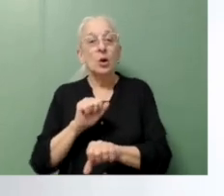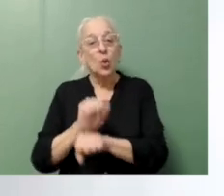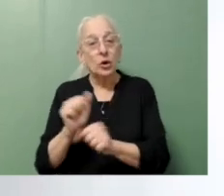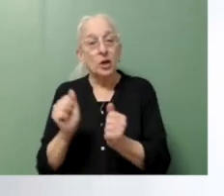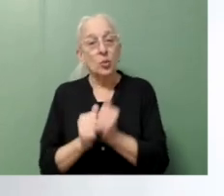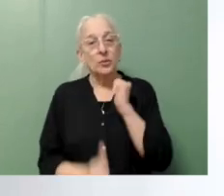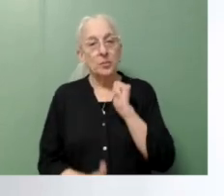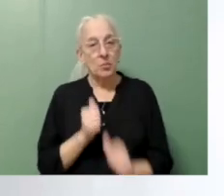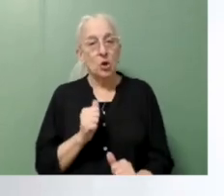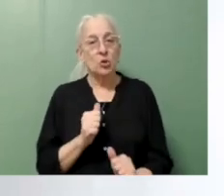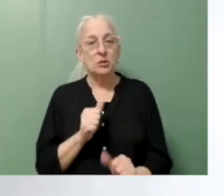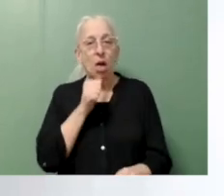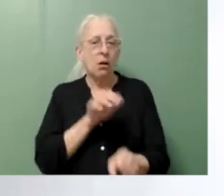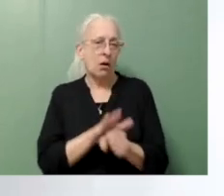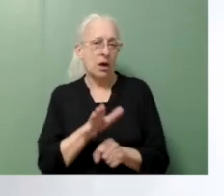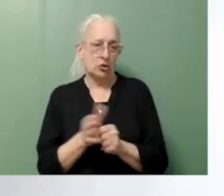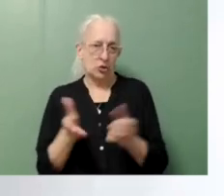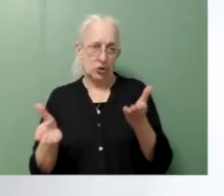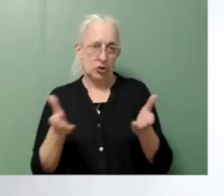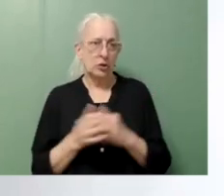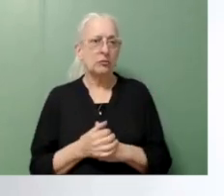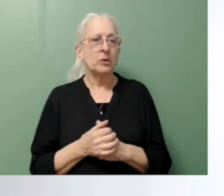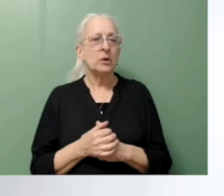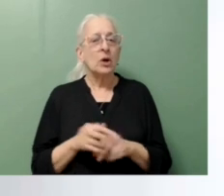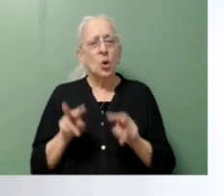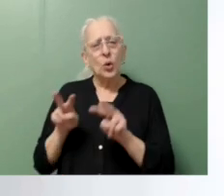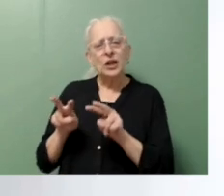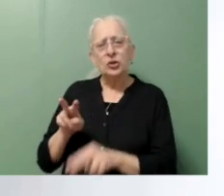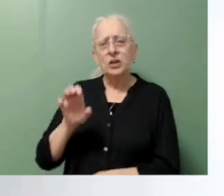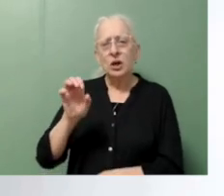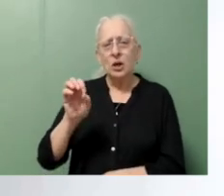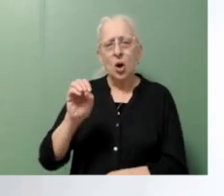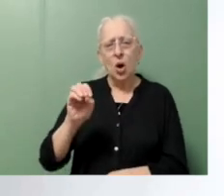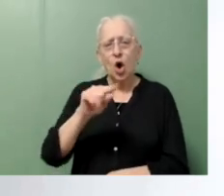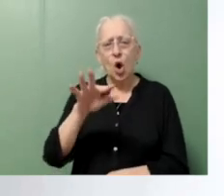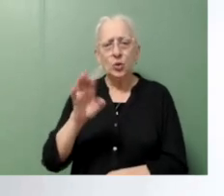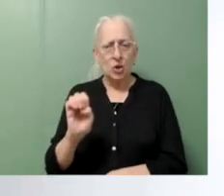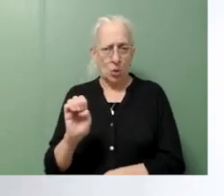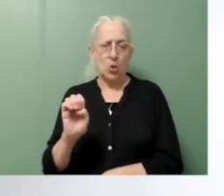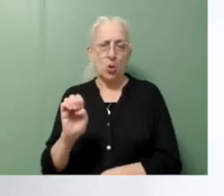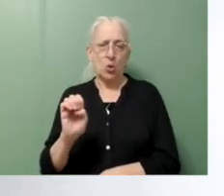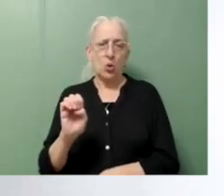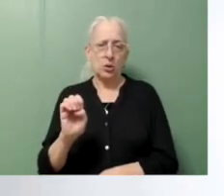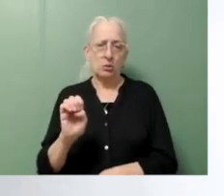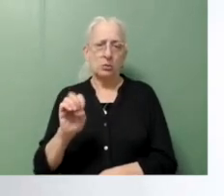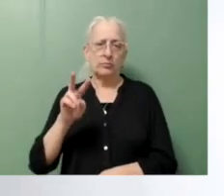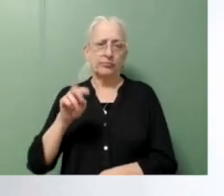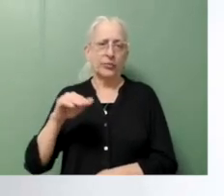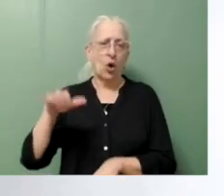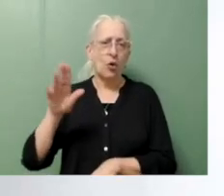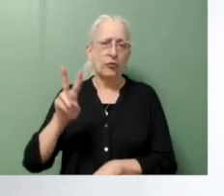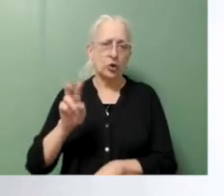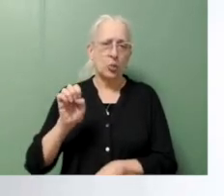at exposure metrics such as ozone and particulate matter 2.5 to identify regions that are inundated with higher